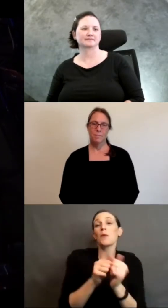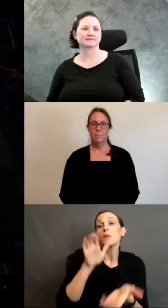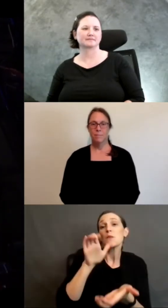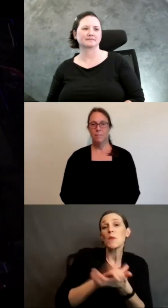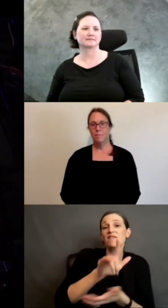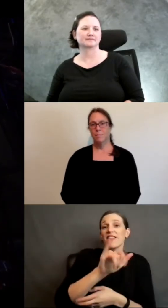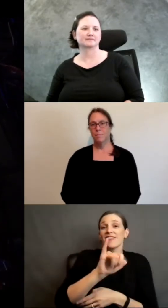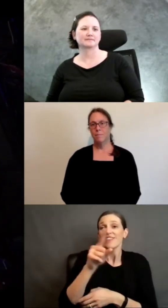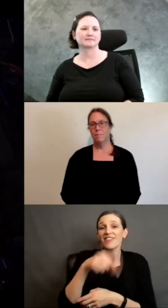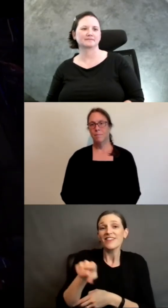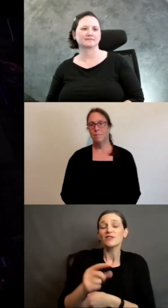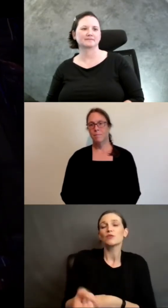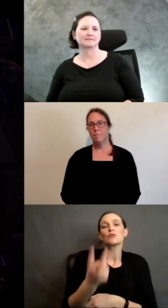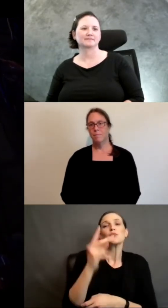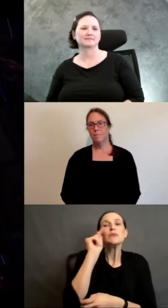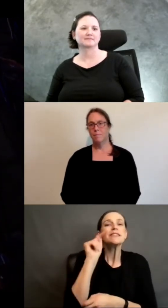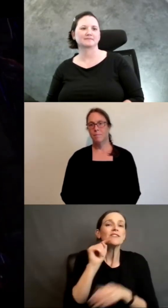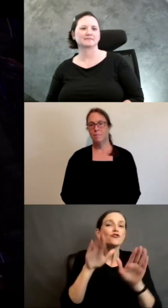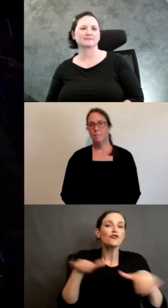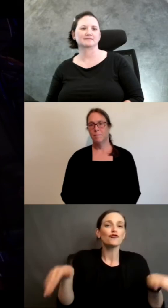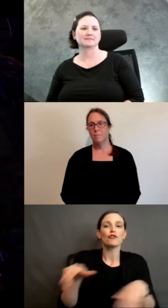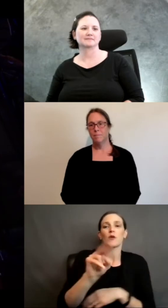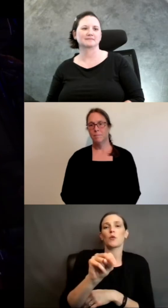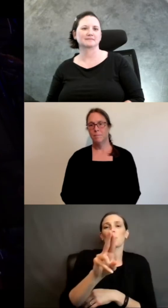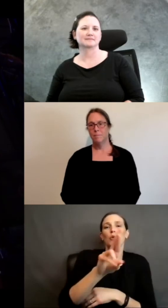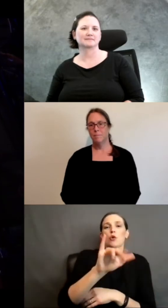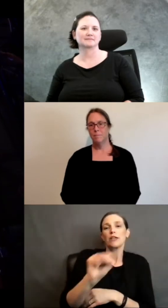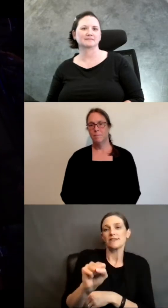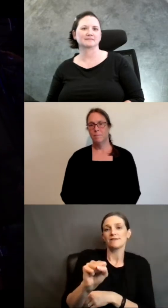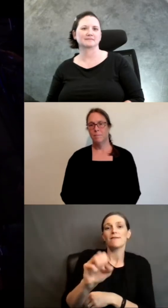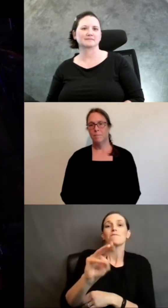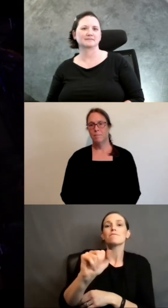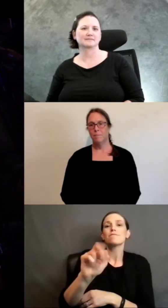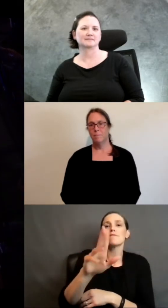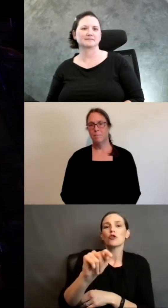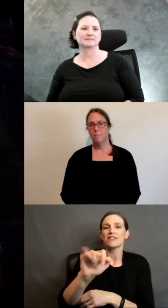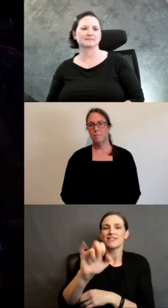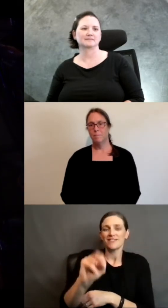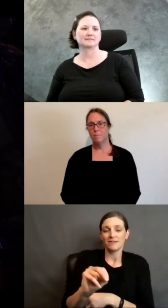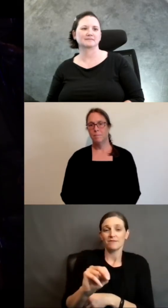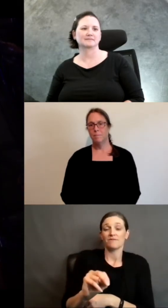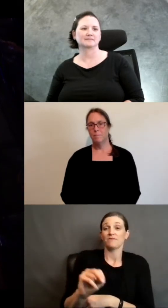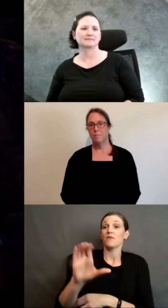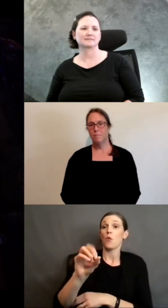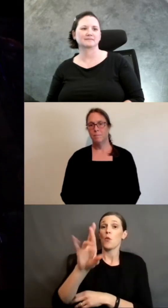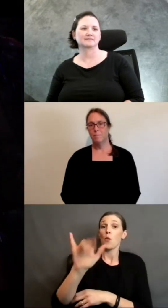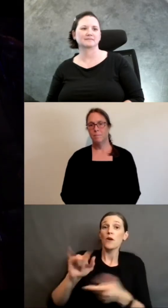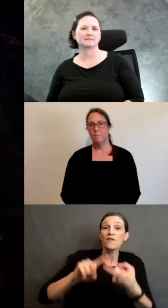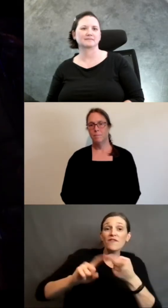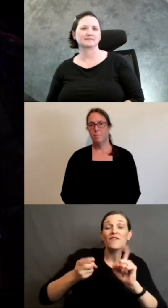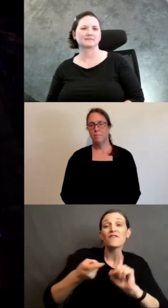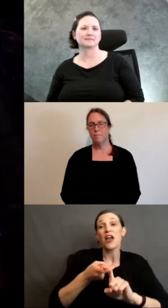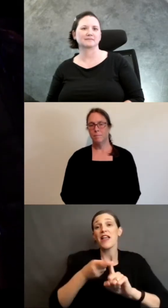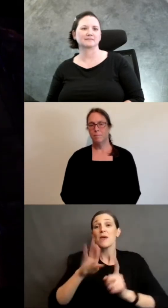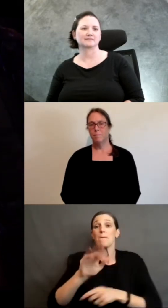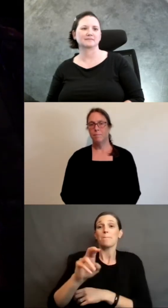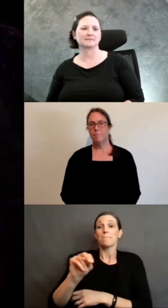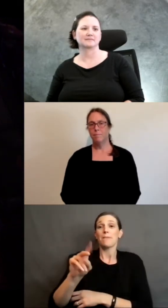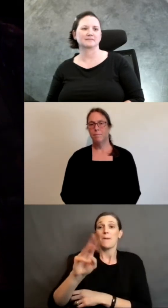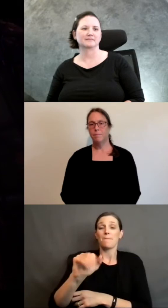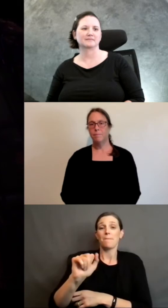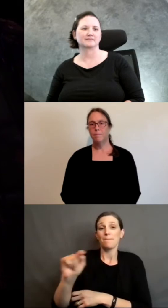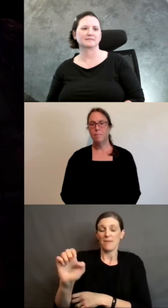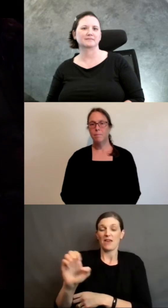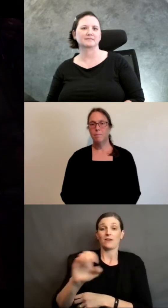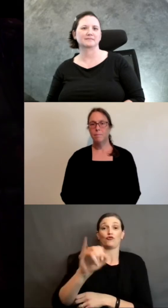and their 2 teenage children, Norris and Martin. Corey's bandmate and close friend, Joshua